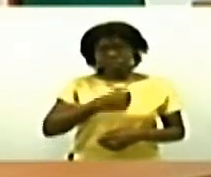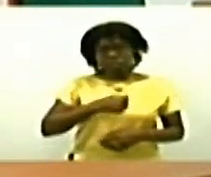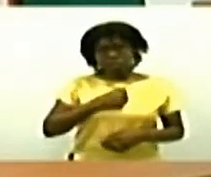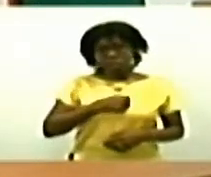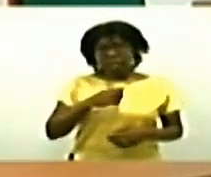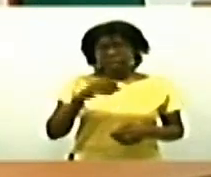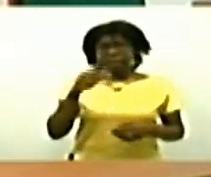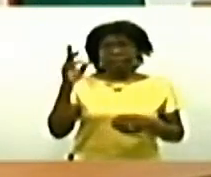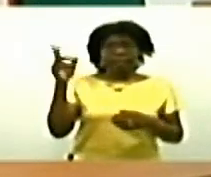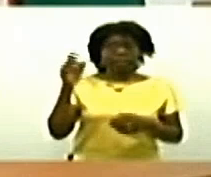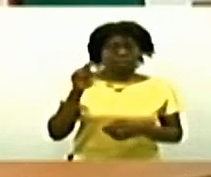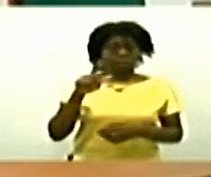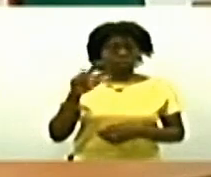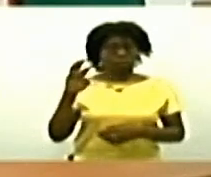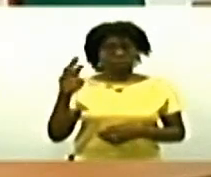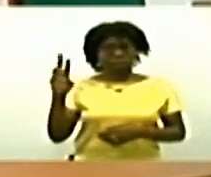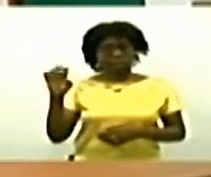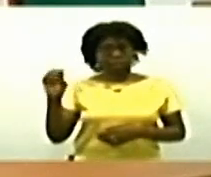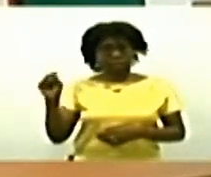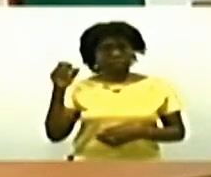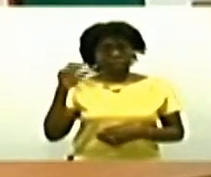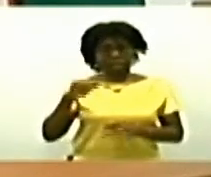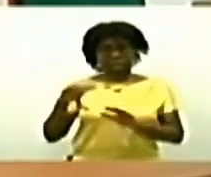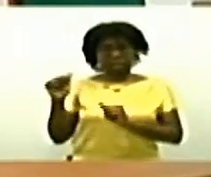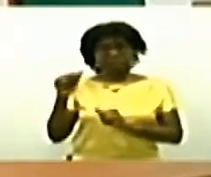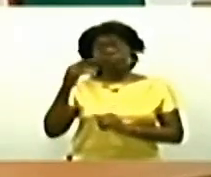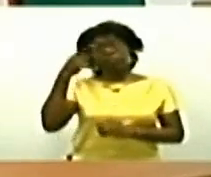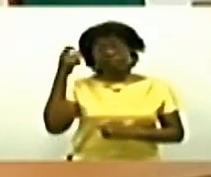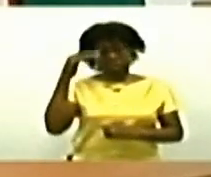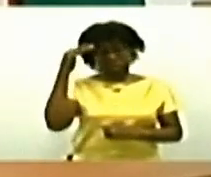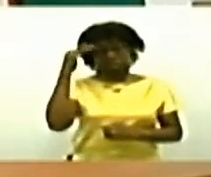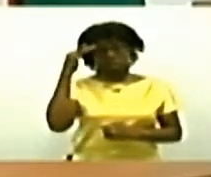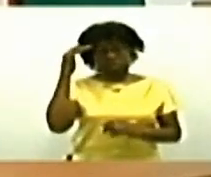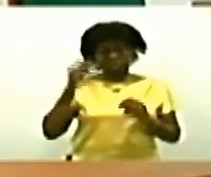left, because he knows quite intimately